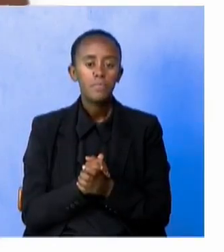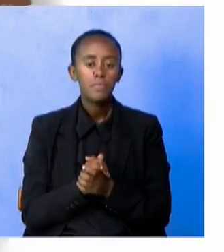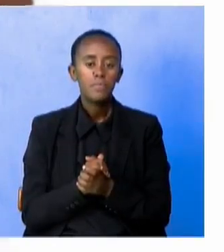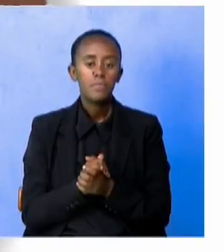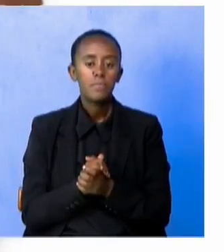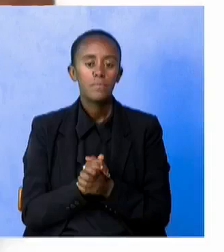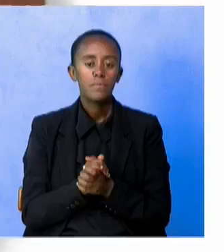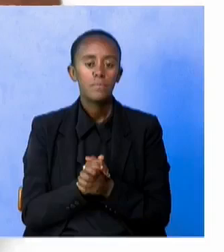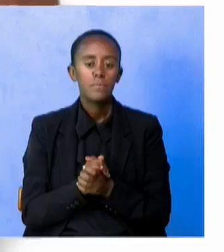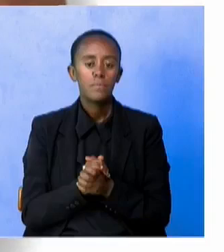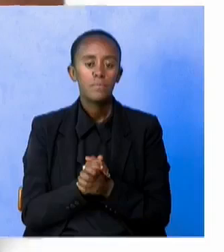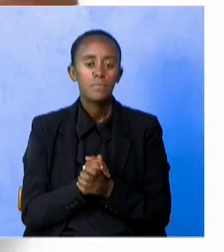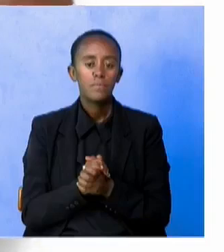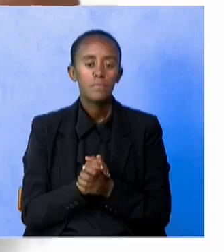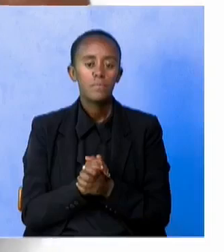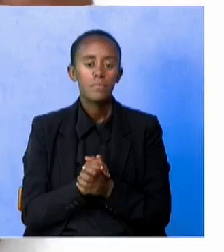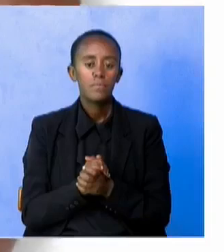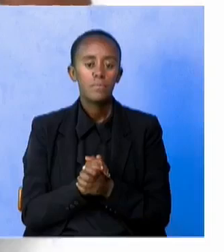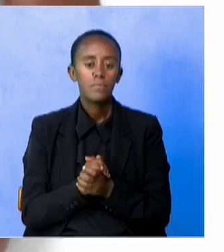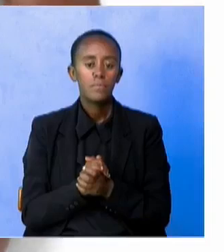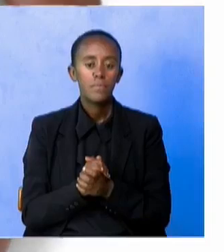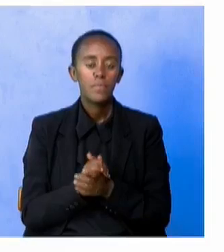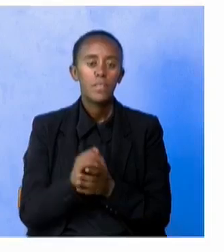20 years.